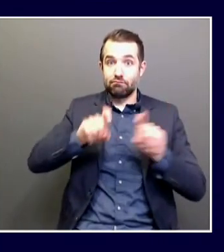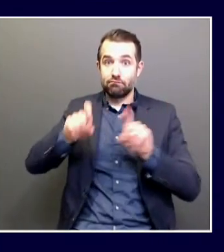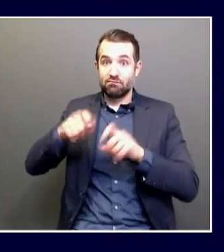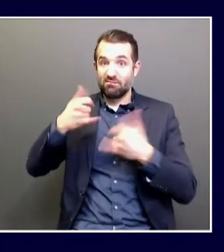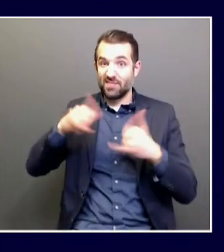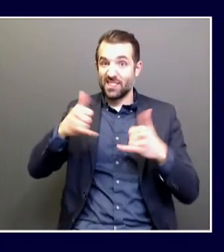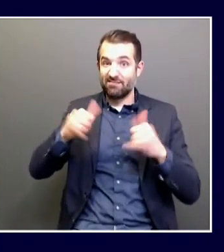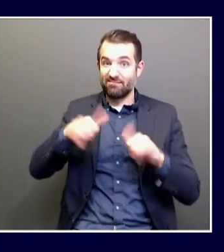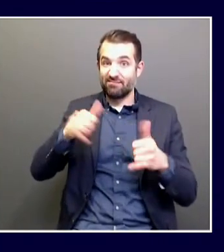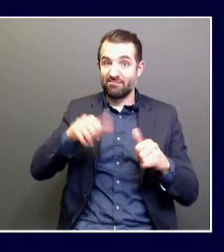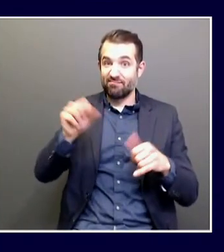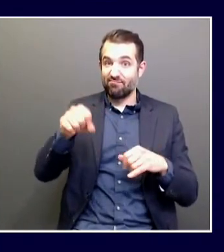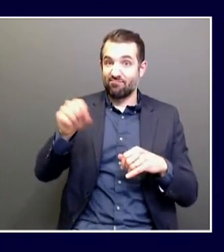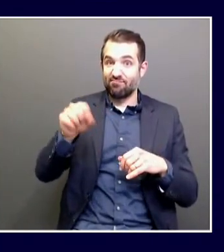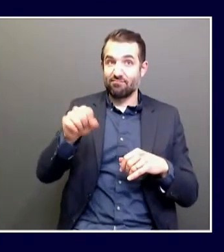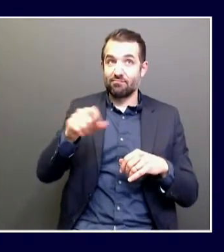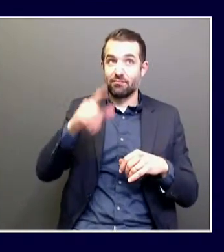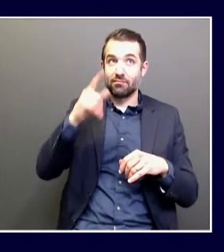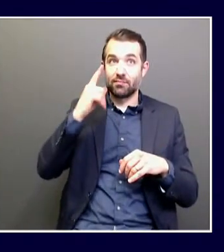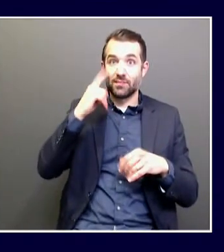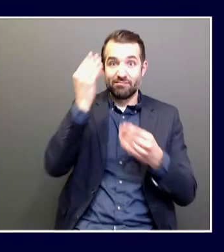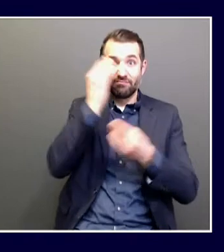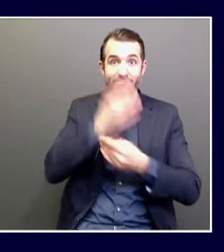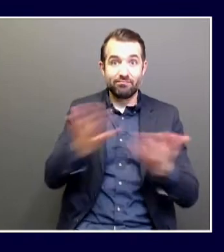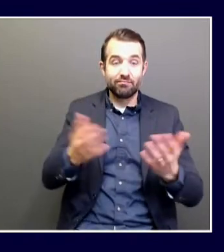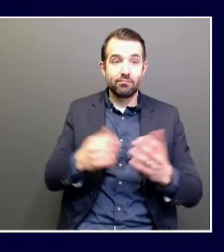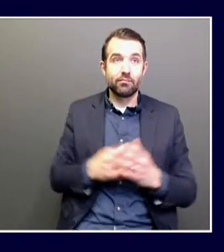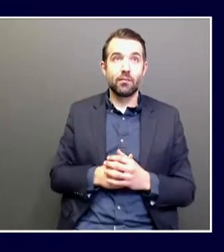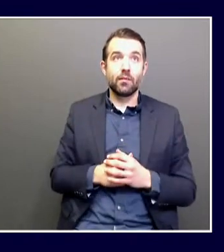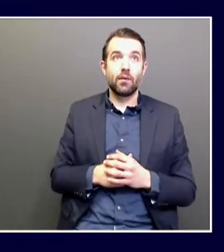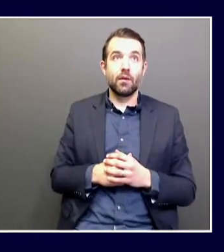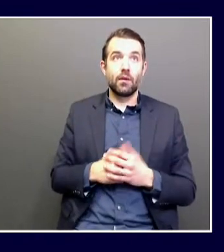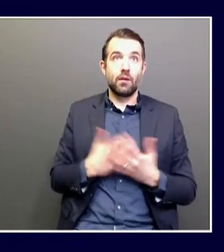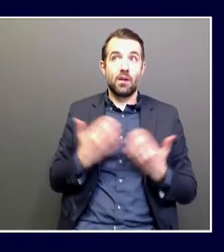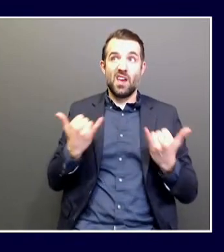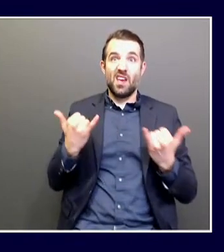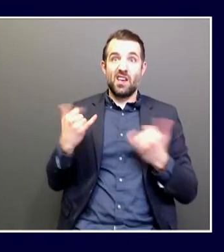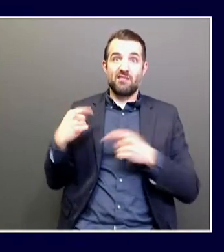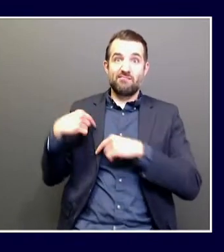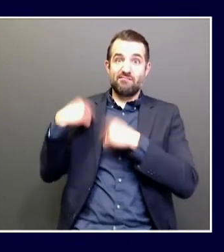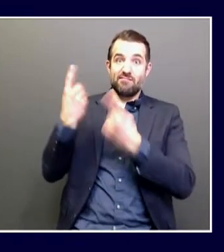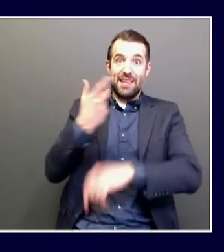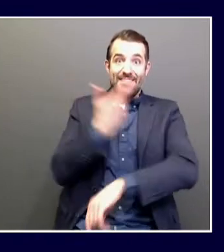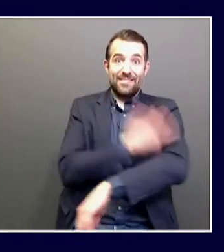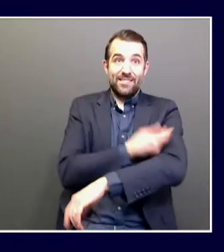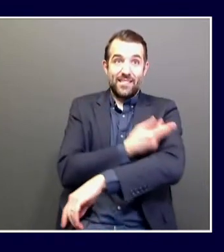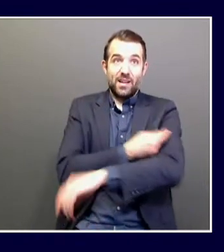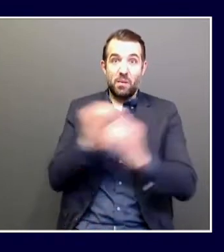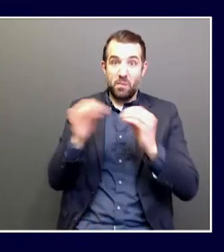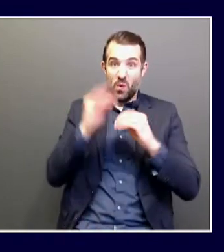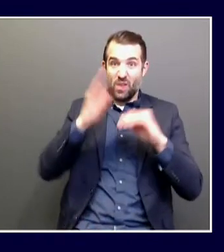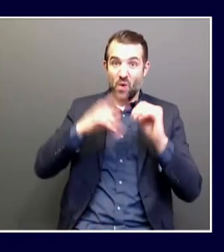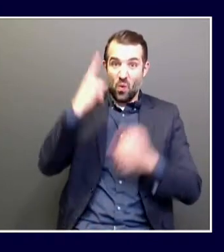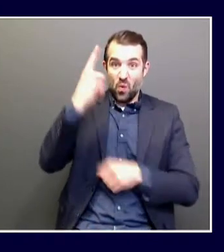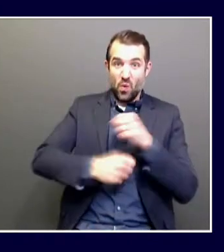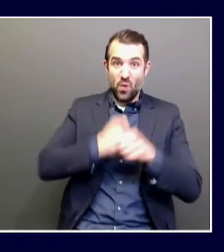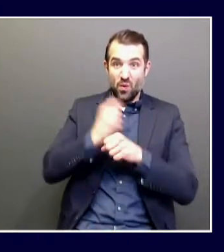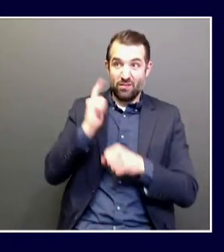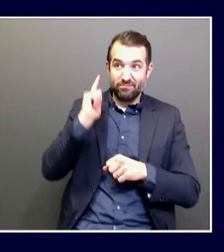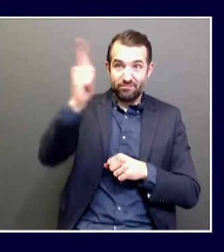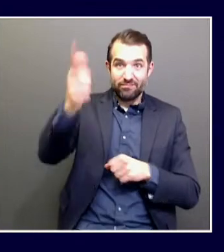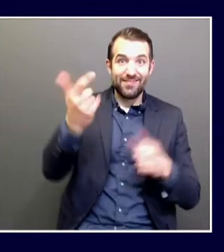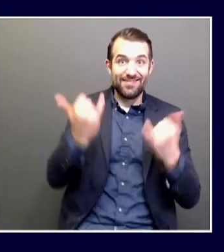found is that, here we are more than a year after vaccinations were introduced. Owing to the